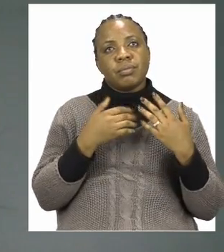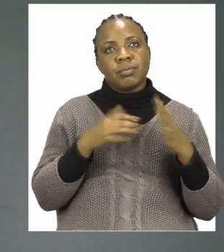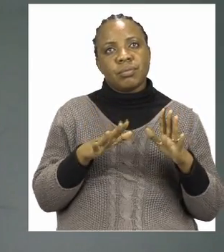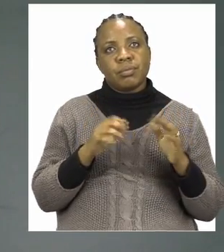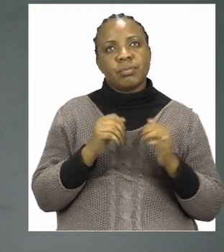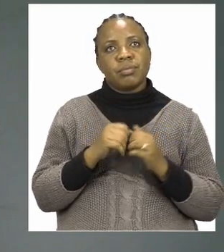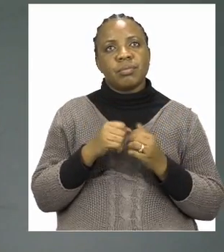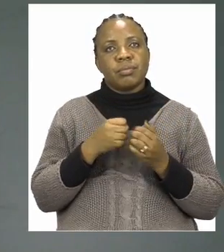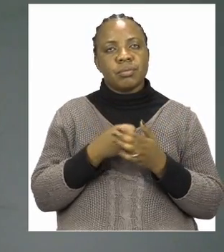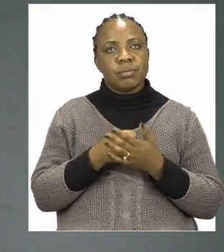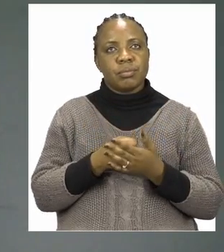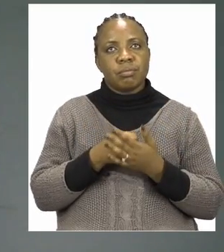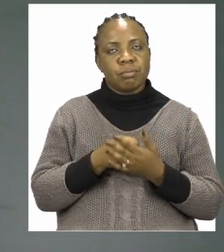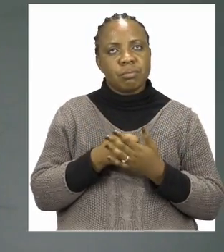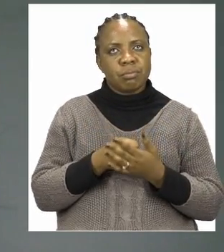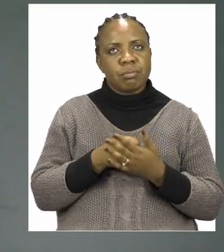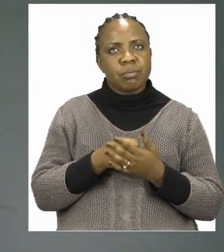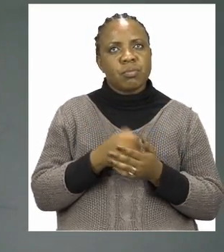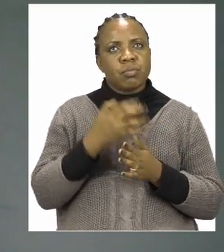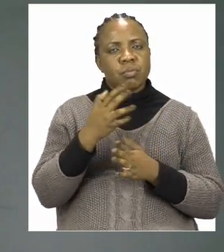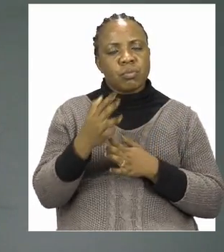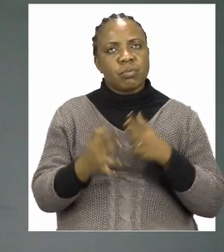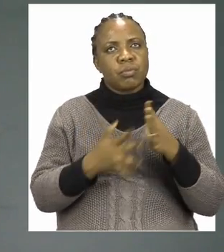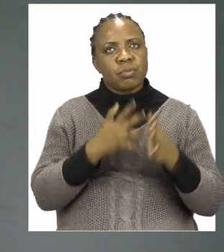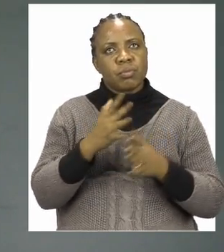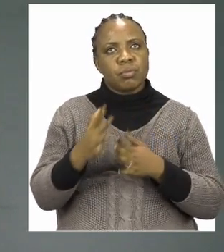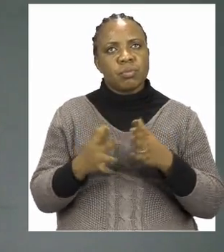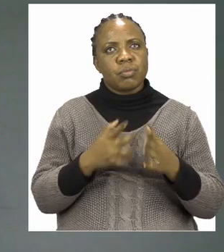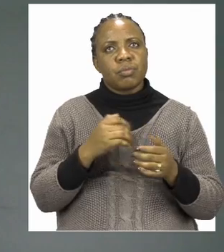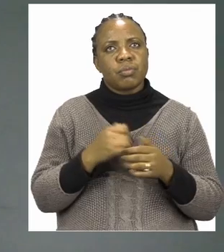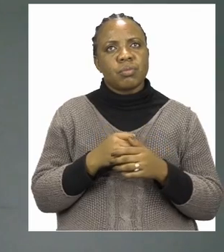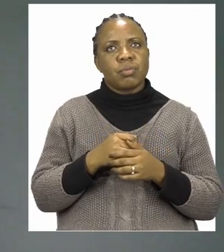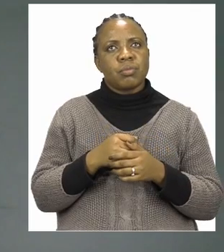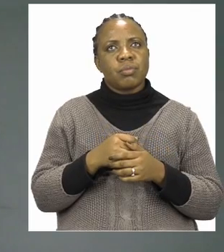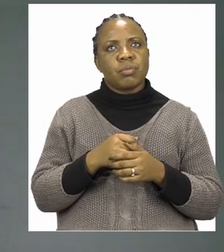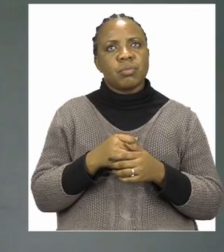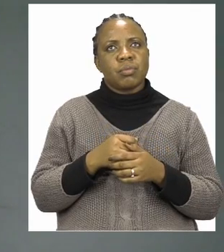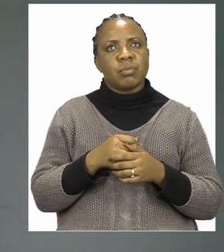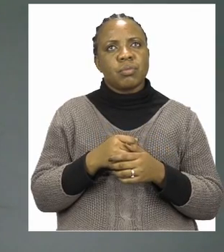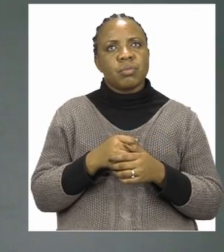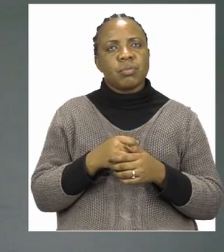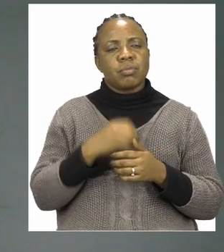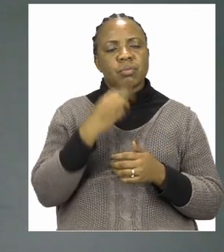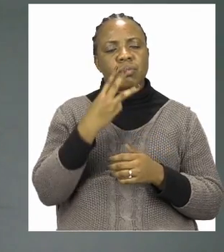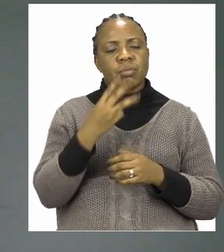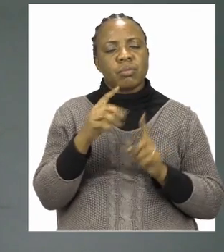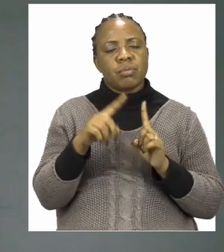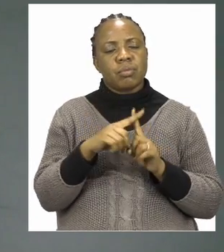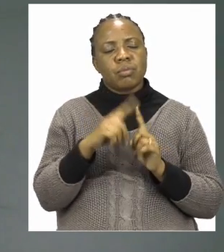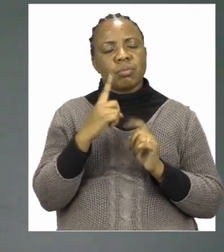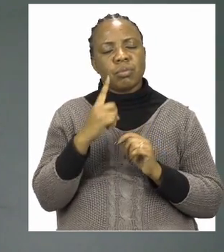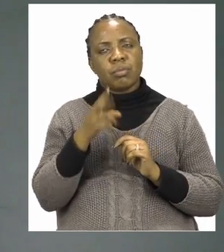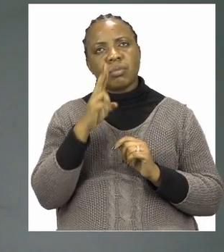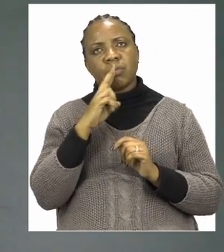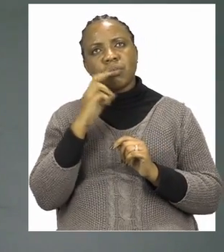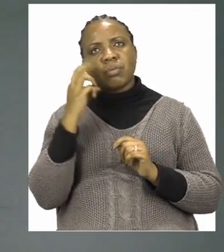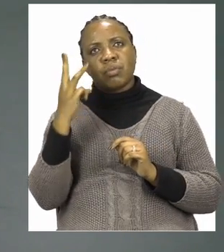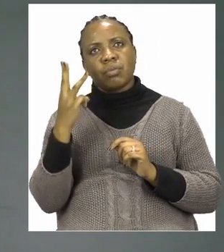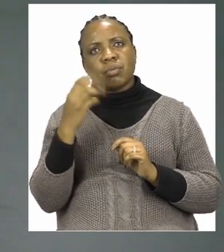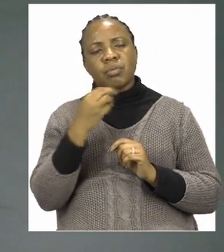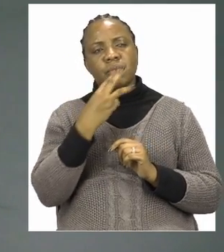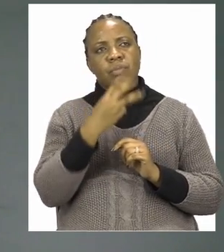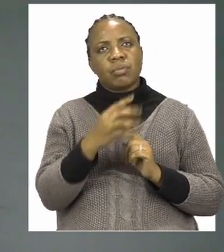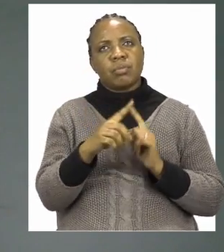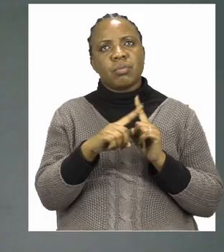try and say them out loud as you go. 3 times 1 equals 3.